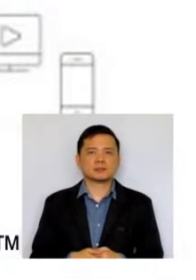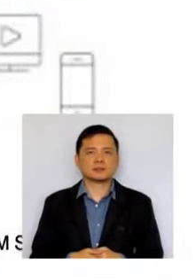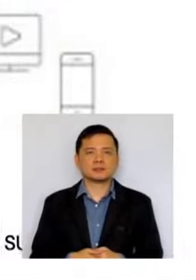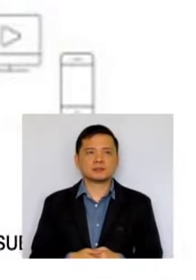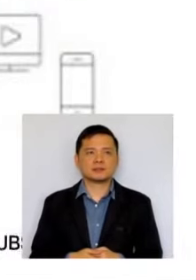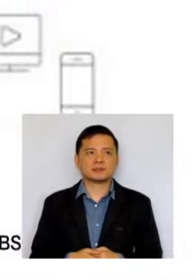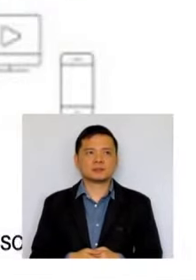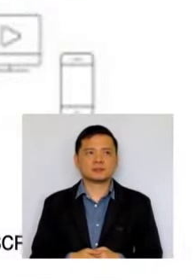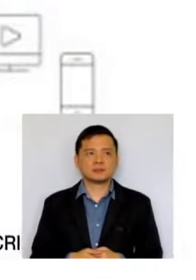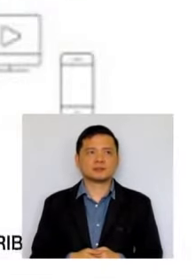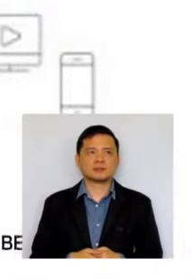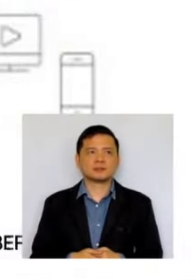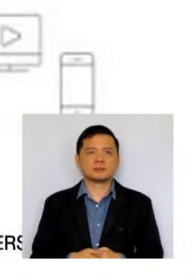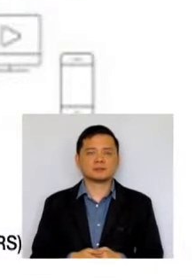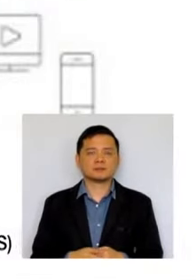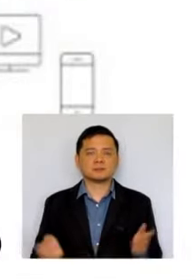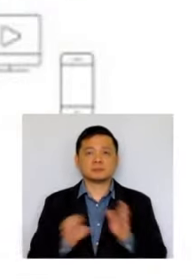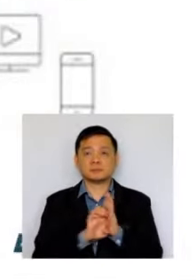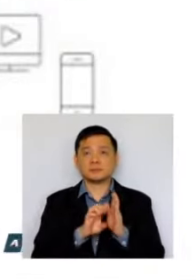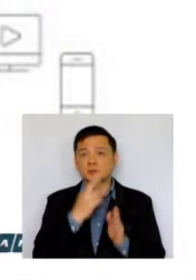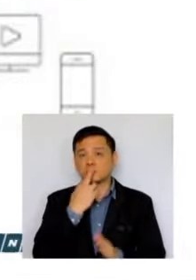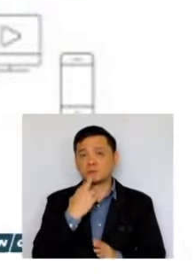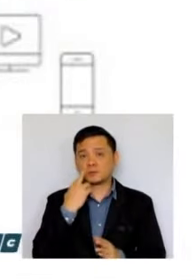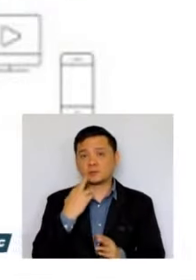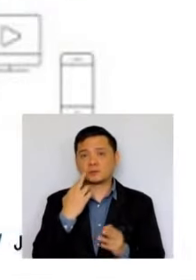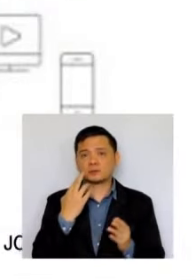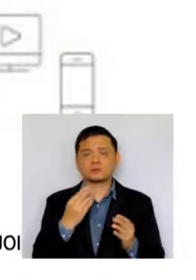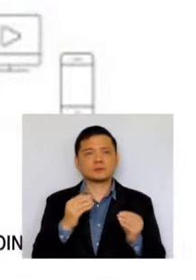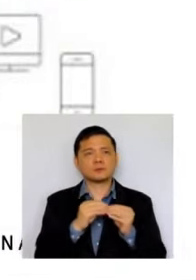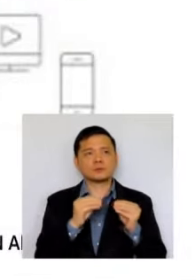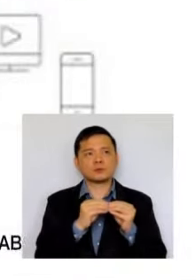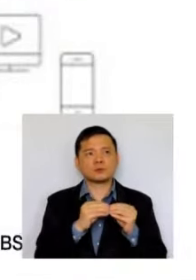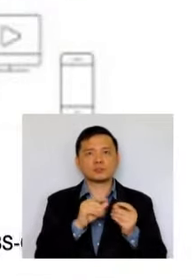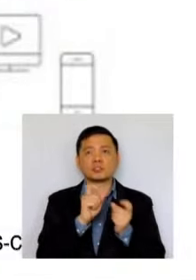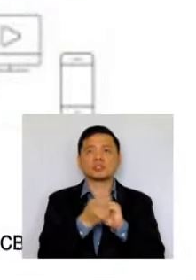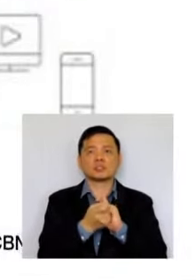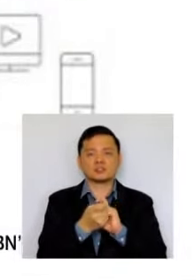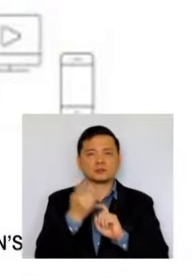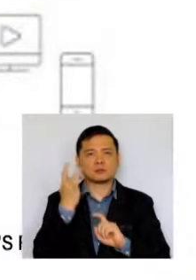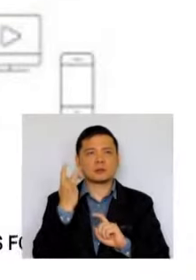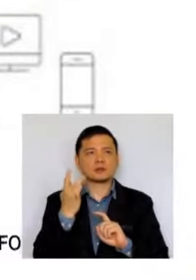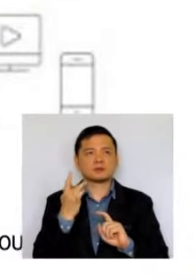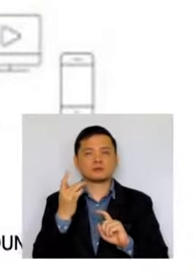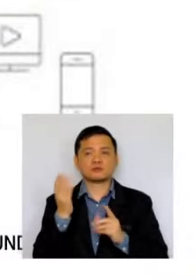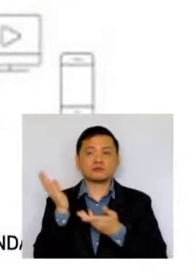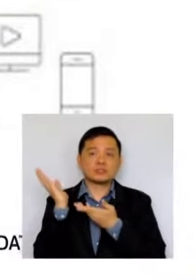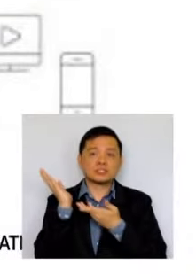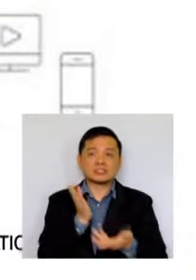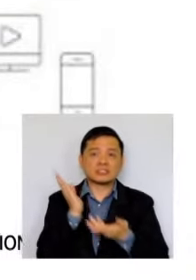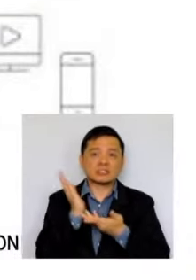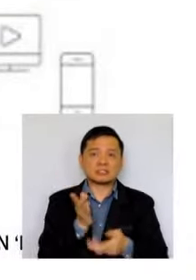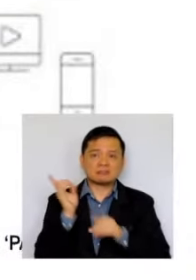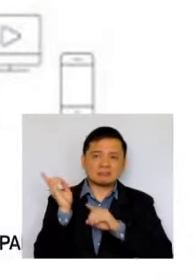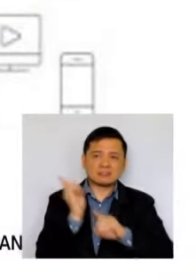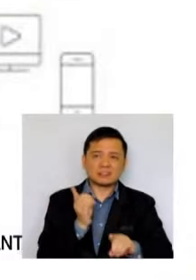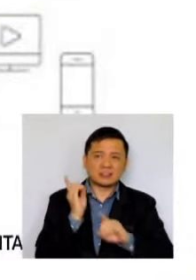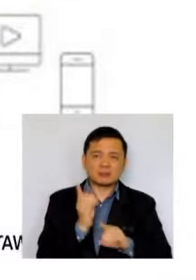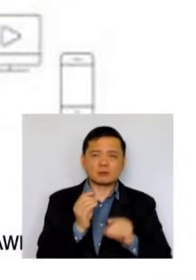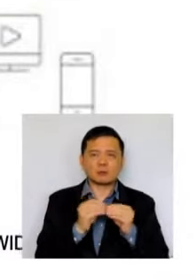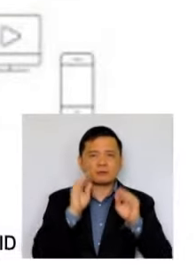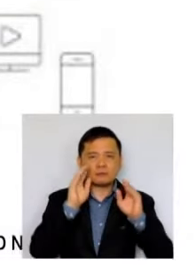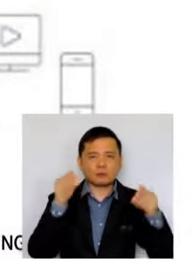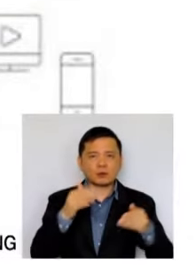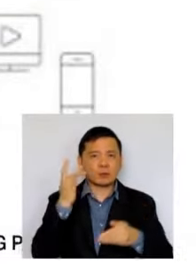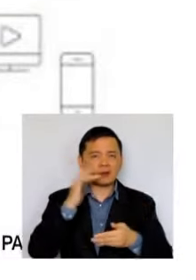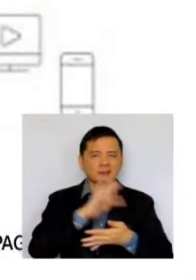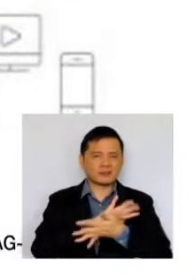because of the pandemic to focus more on deliveries or takeout services. And the $15 billion a